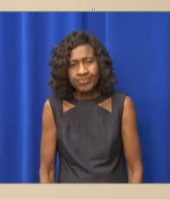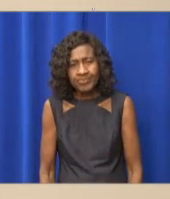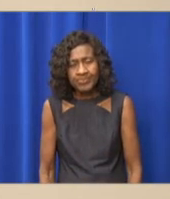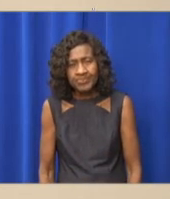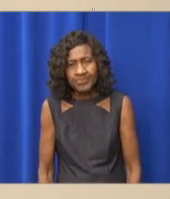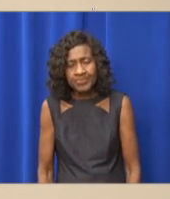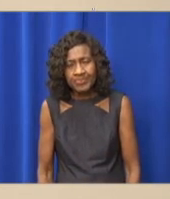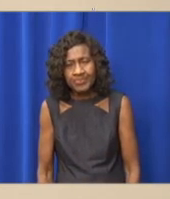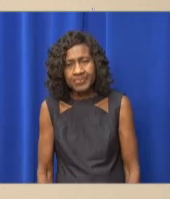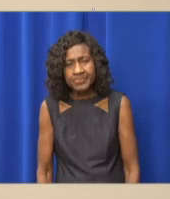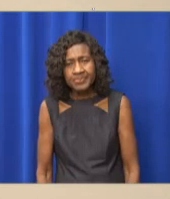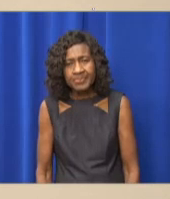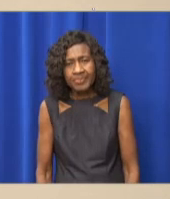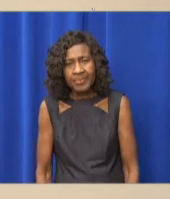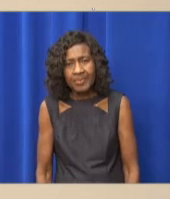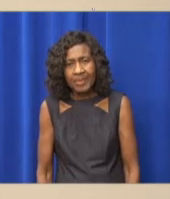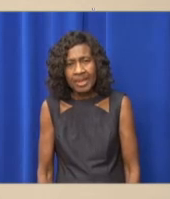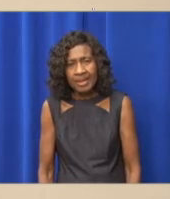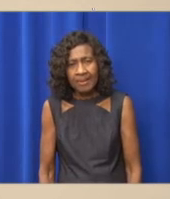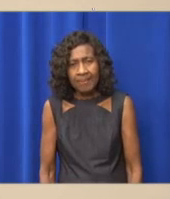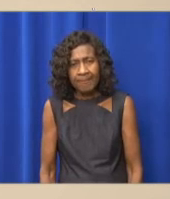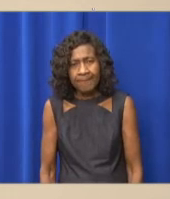to deal with.